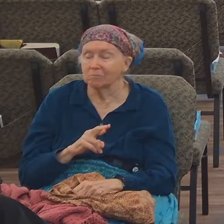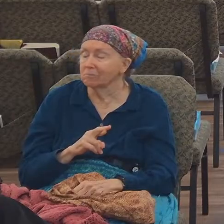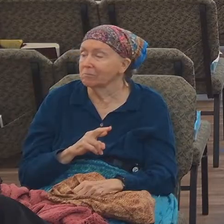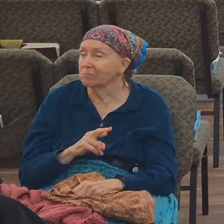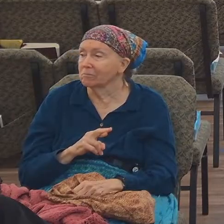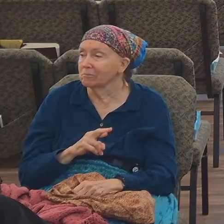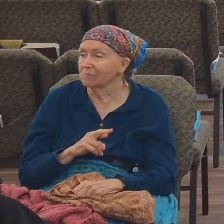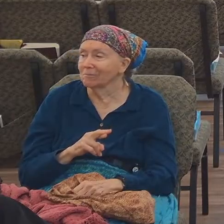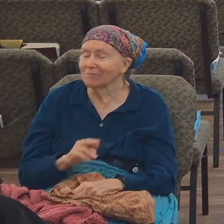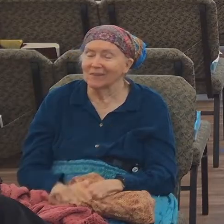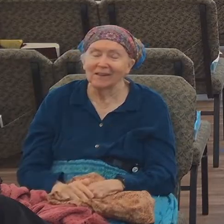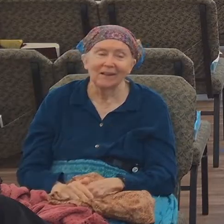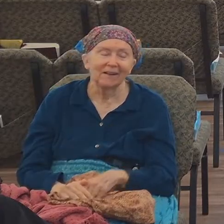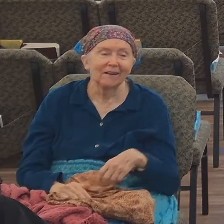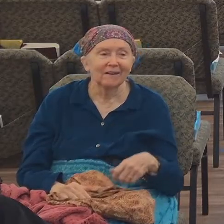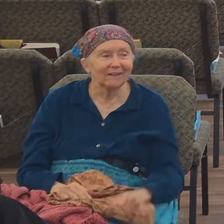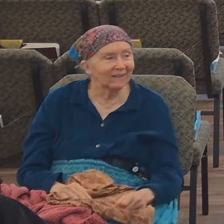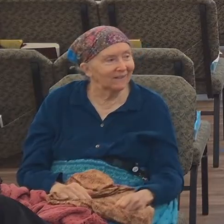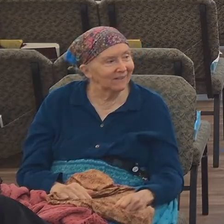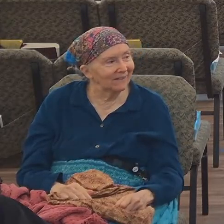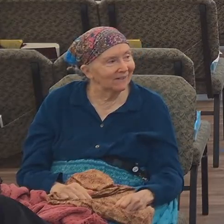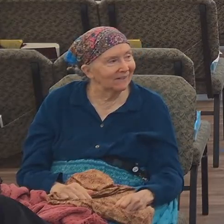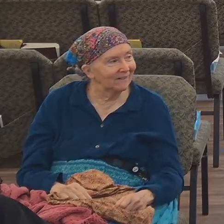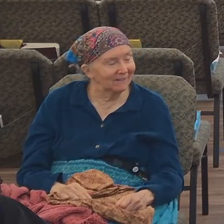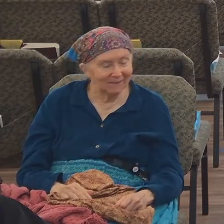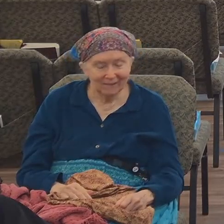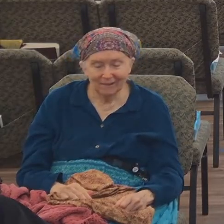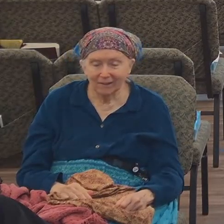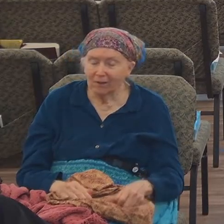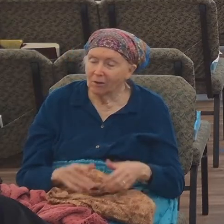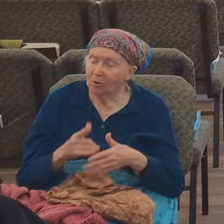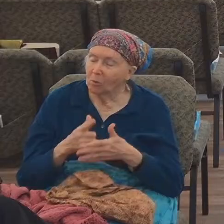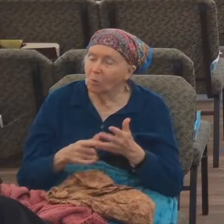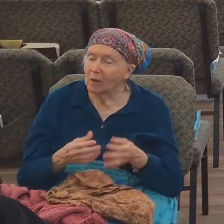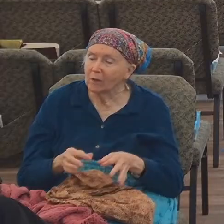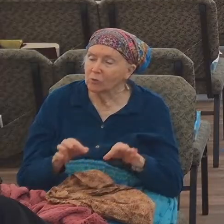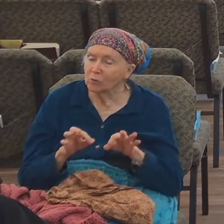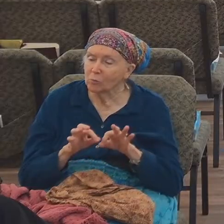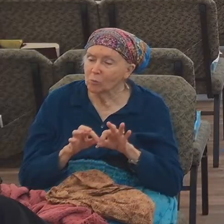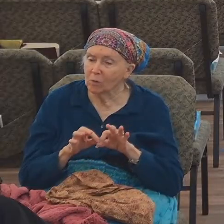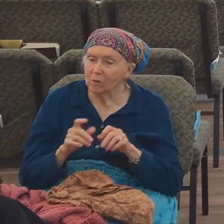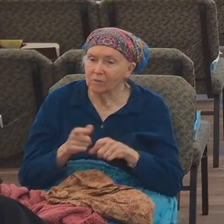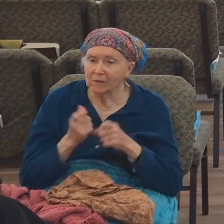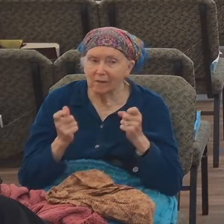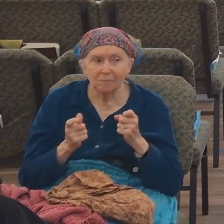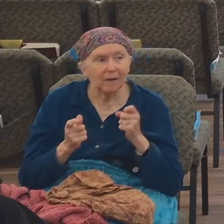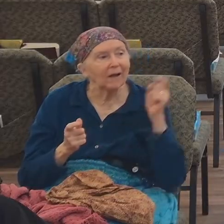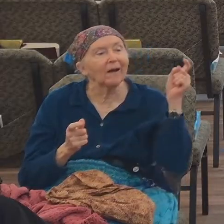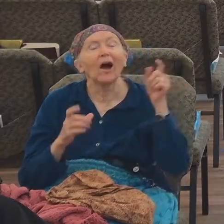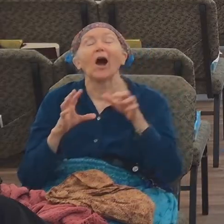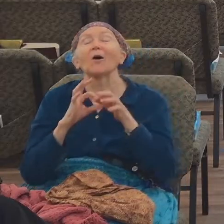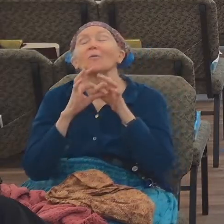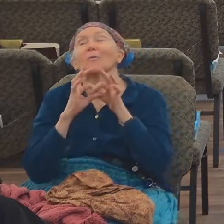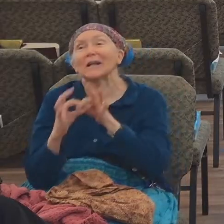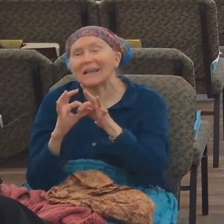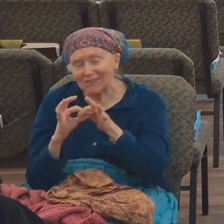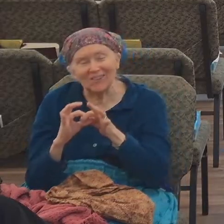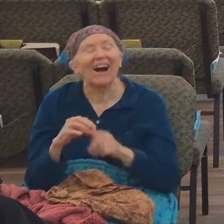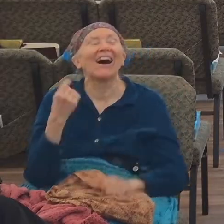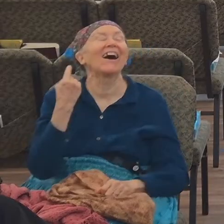I'm not telling you the answer. What's worth celebrating? What's all this? Go ahead. Come on, somebody's